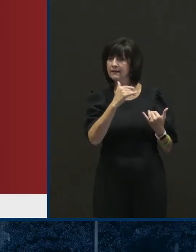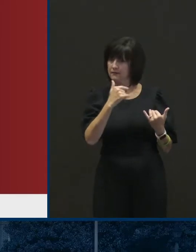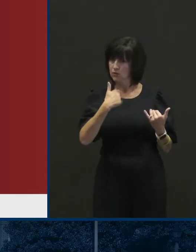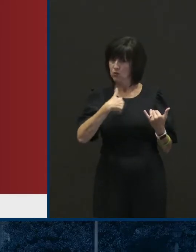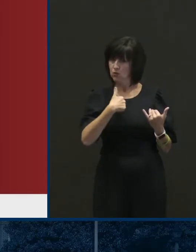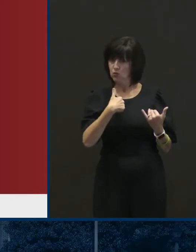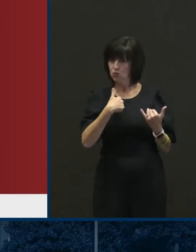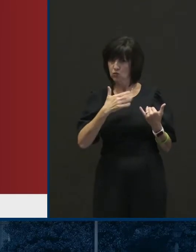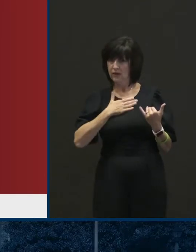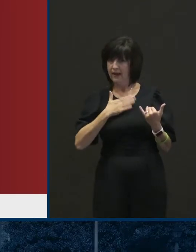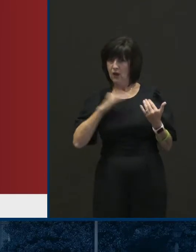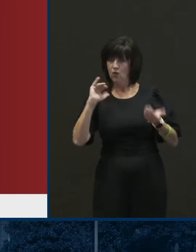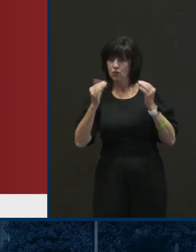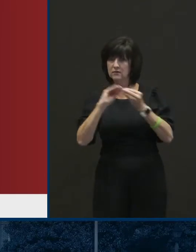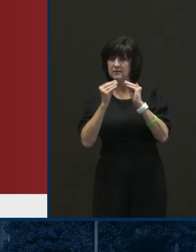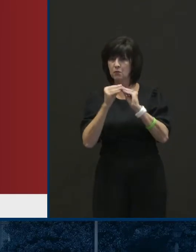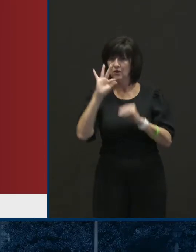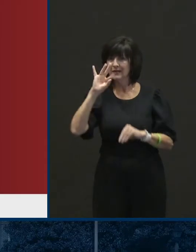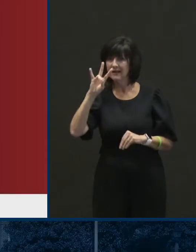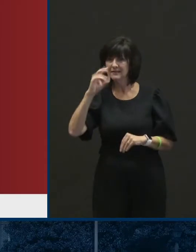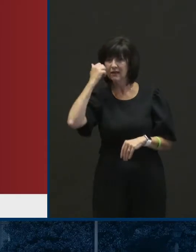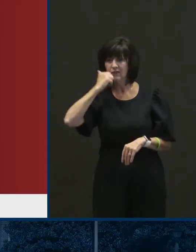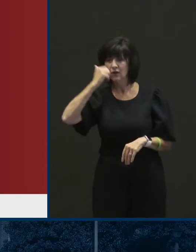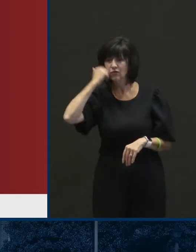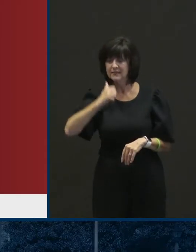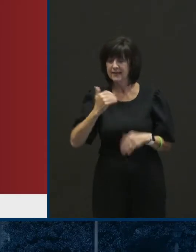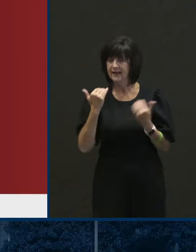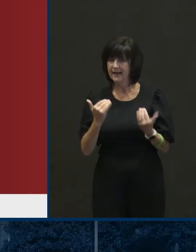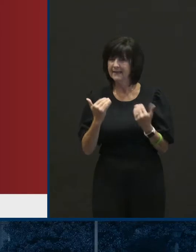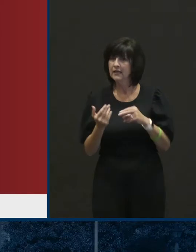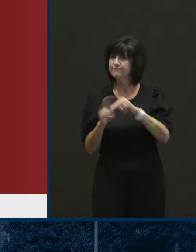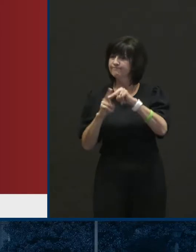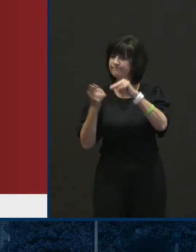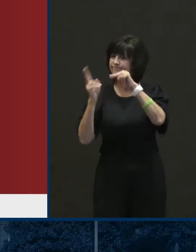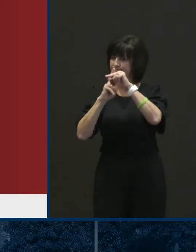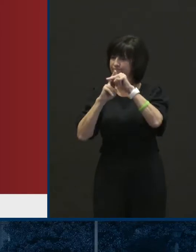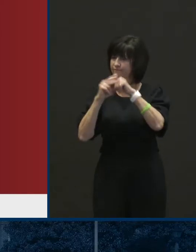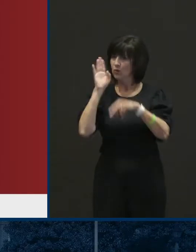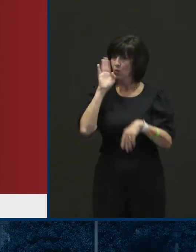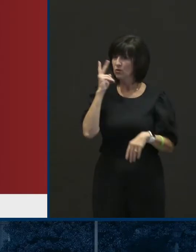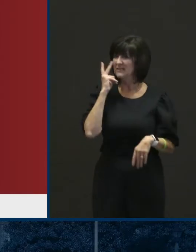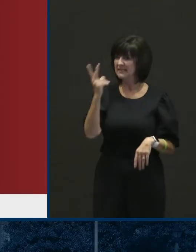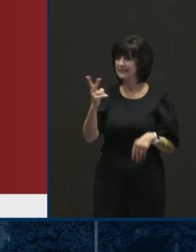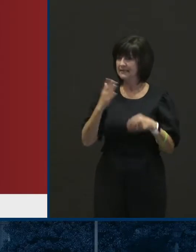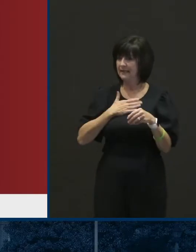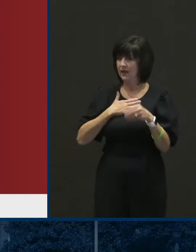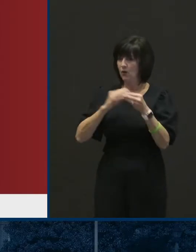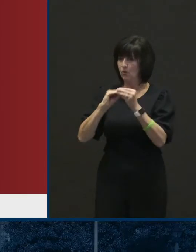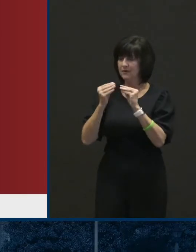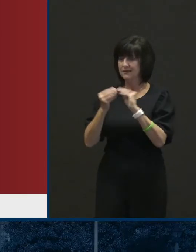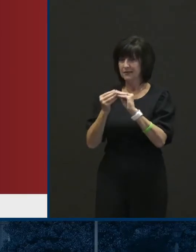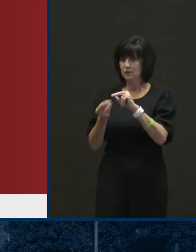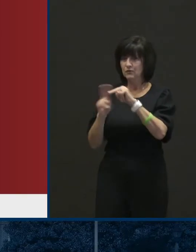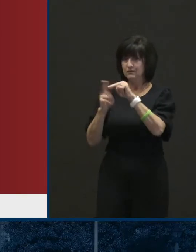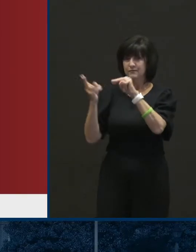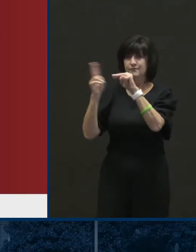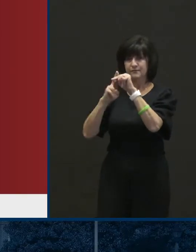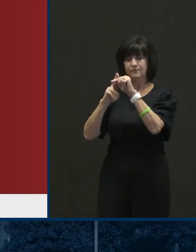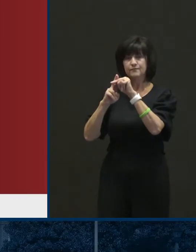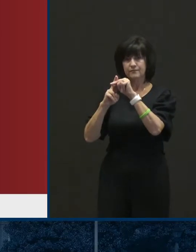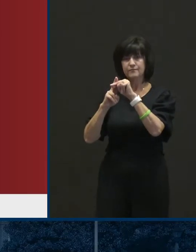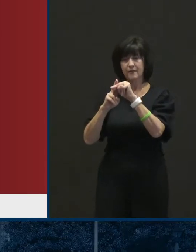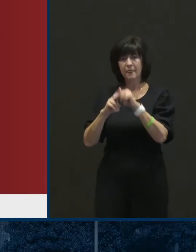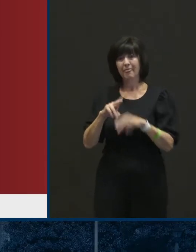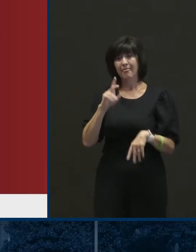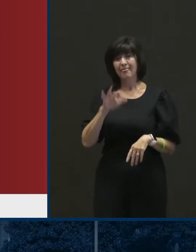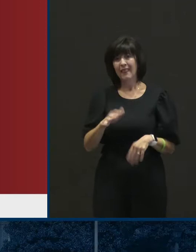just above 100 a little bit. We'll see that in a minute. And the percent positive has trended above 5%,